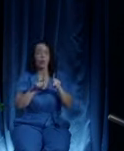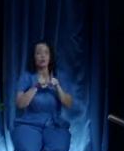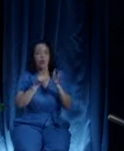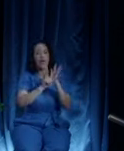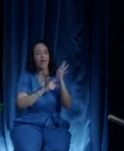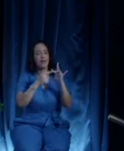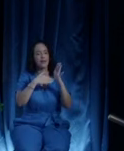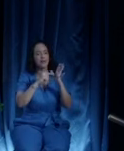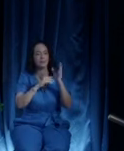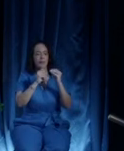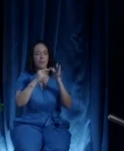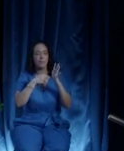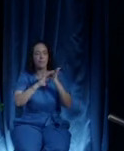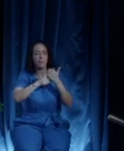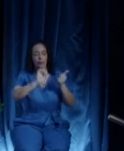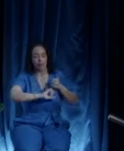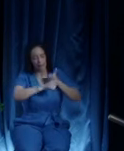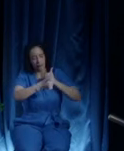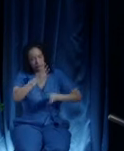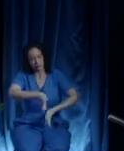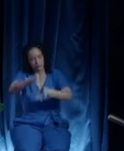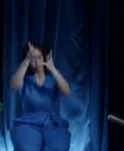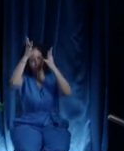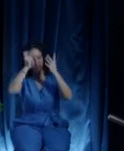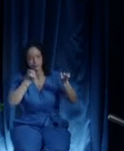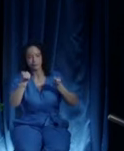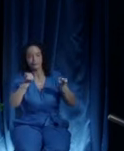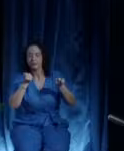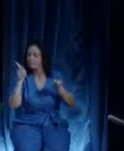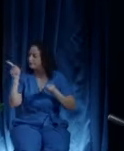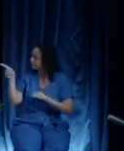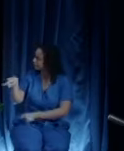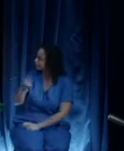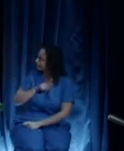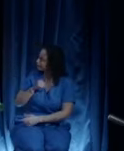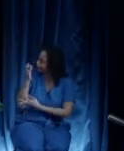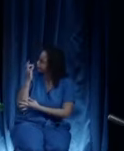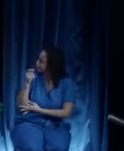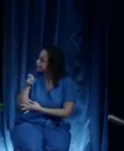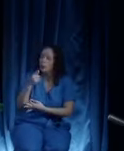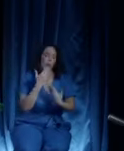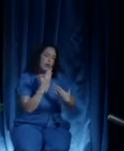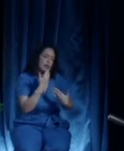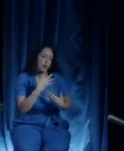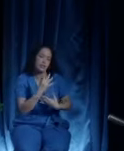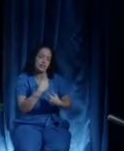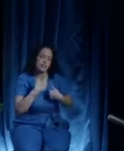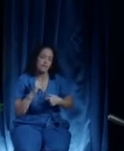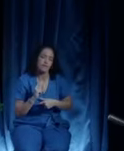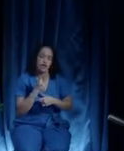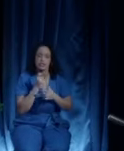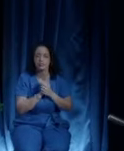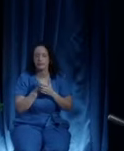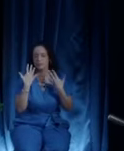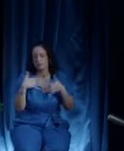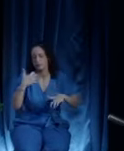heir. So, I mean, what drew you to write about James? Well, I mean, thank you very much for having me, first of all. I've